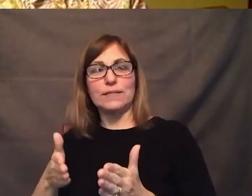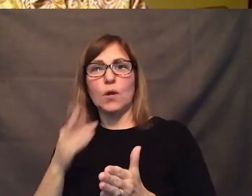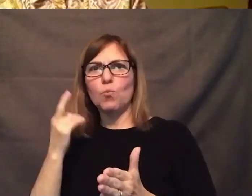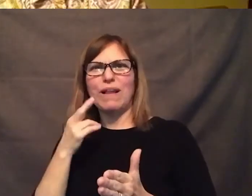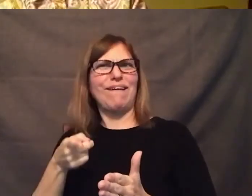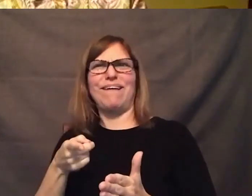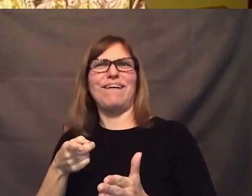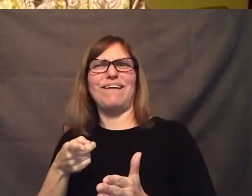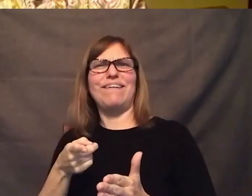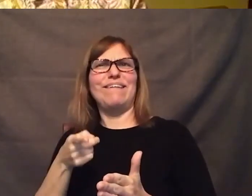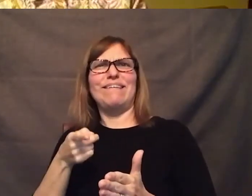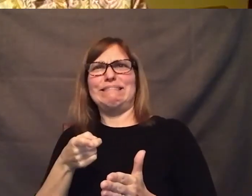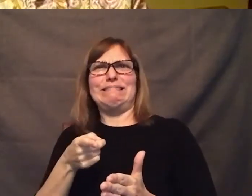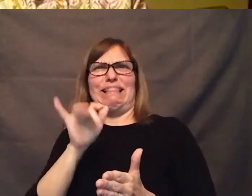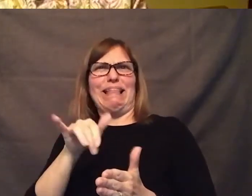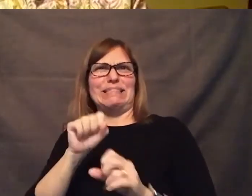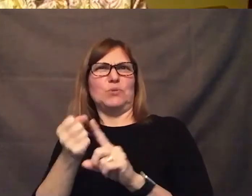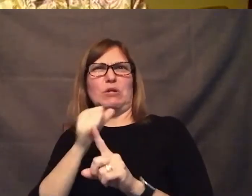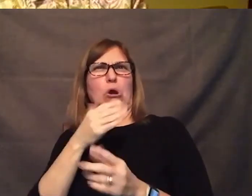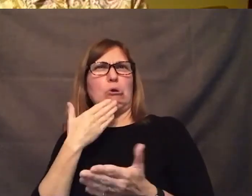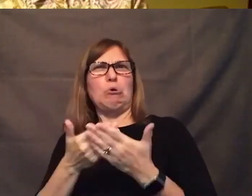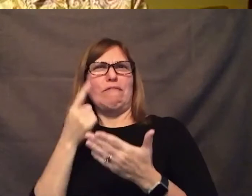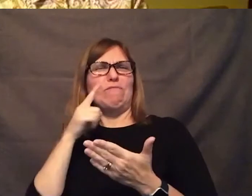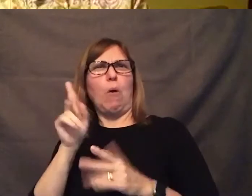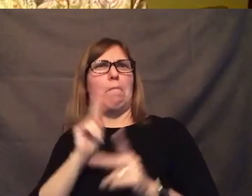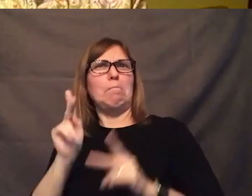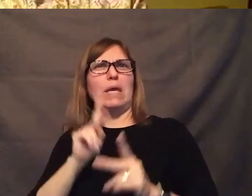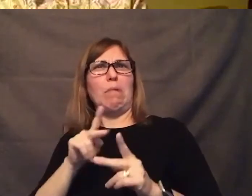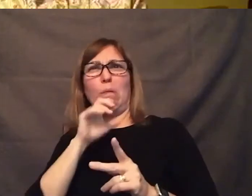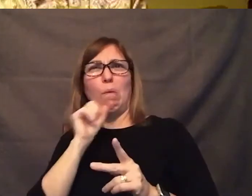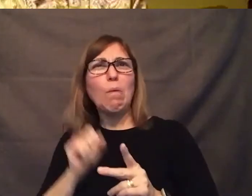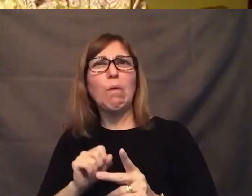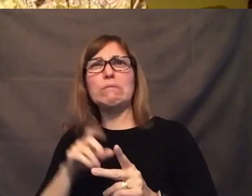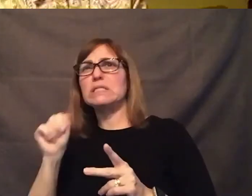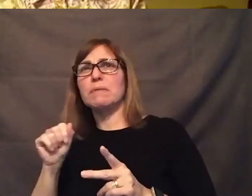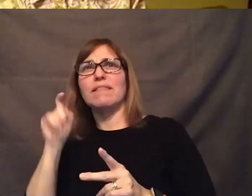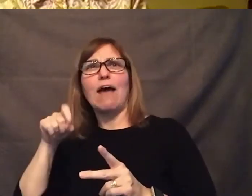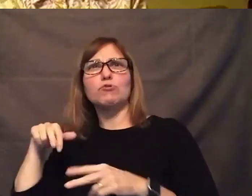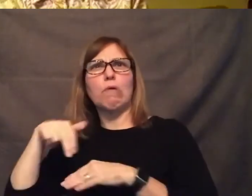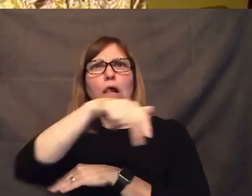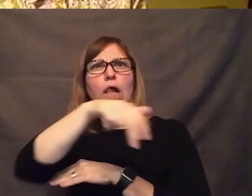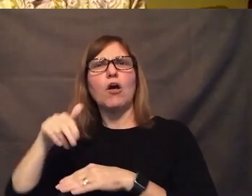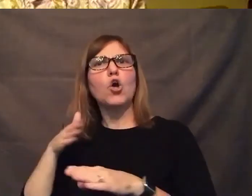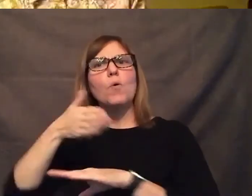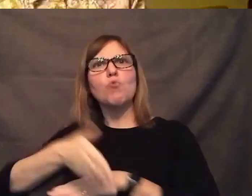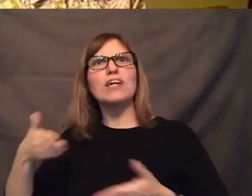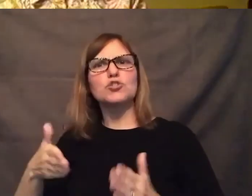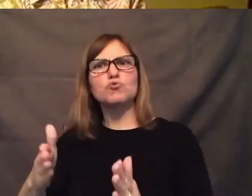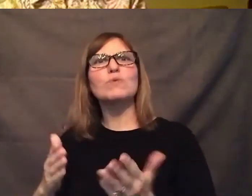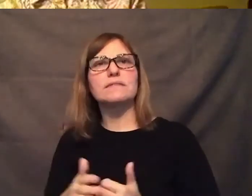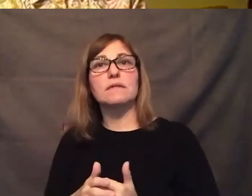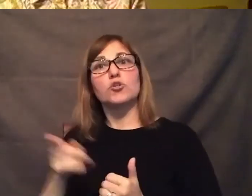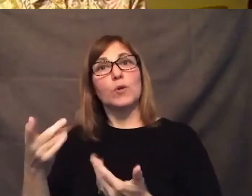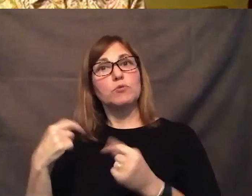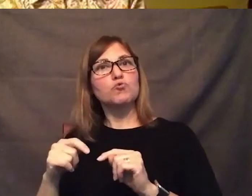who were blind people and elderly people who were crossing the streets in this area, and pointed out the problems. And we all